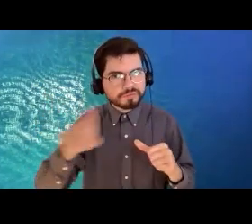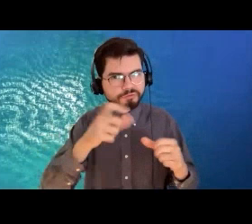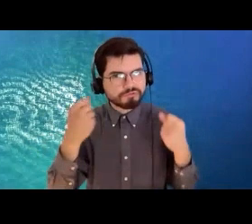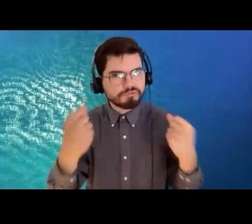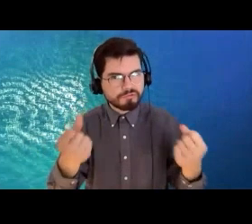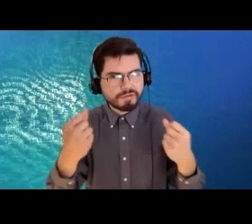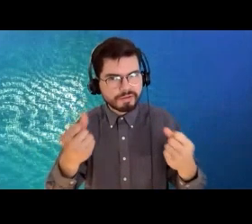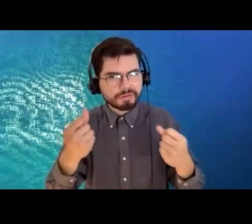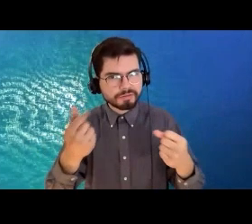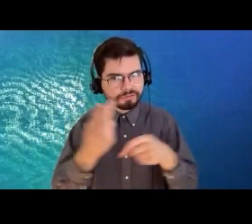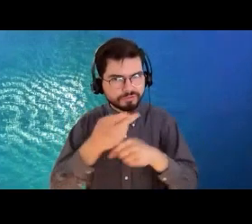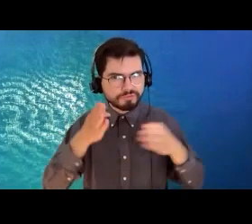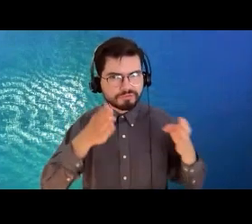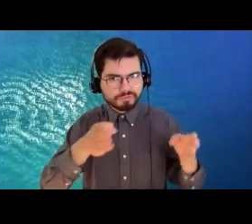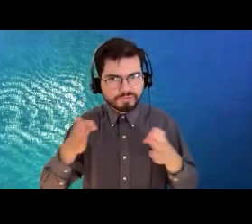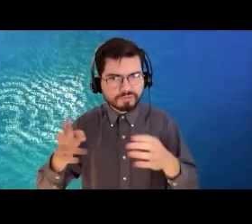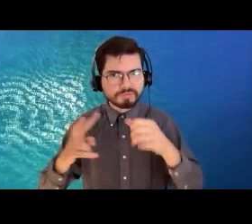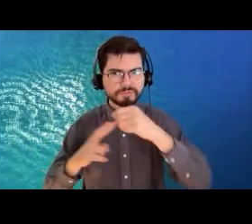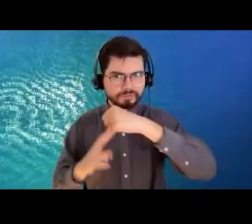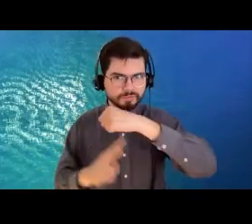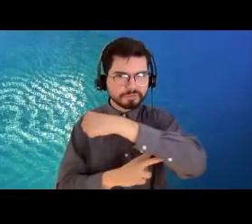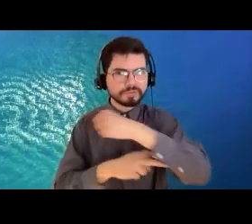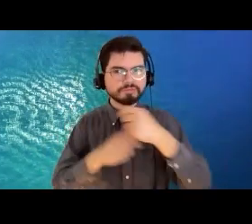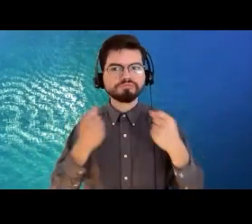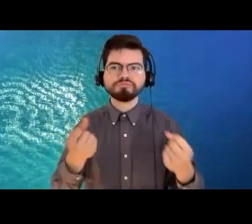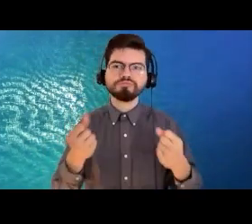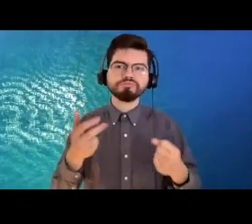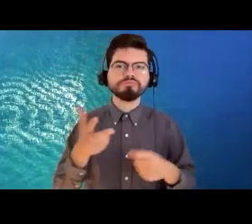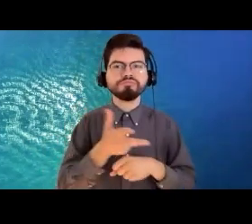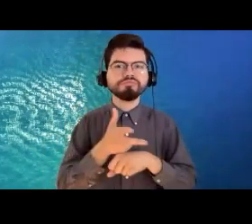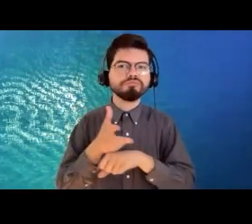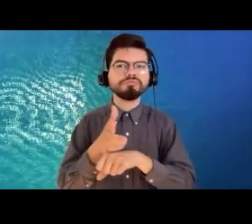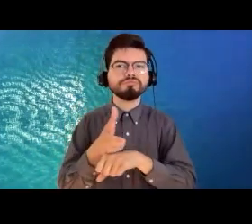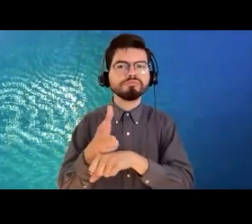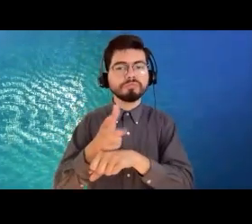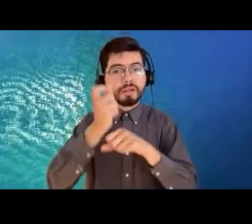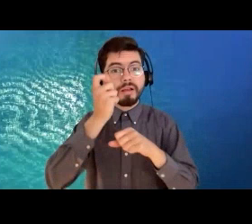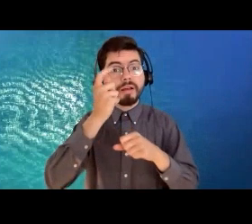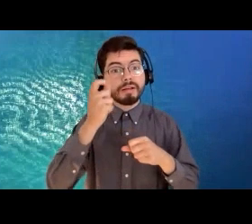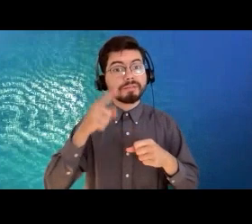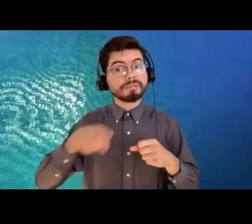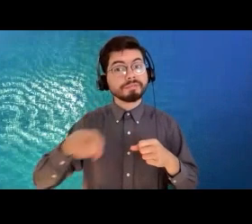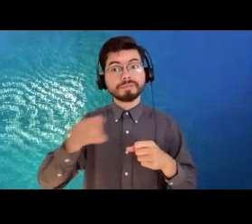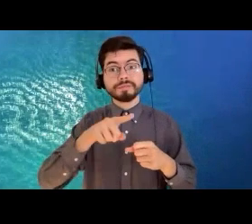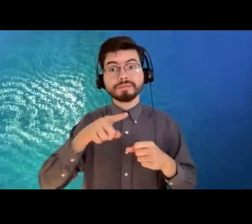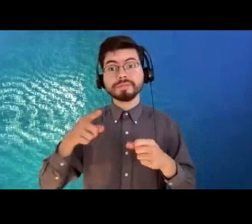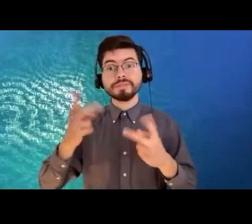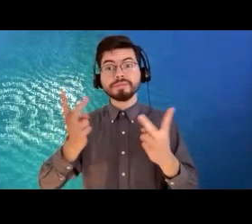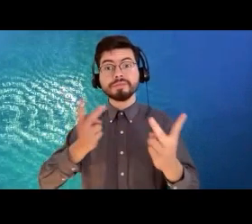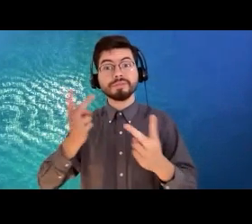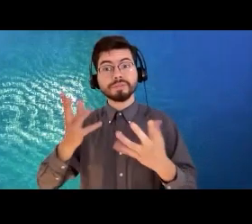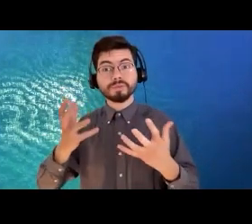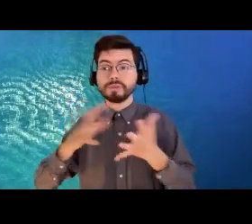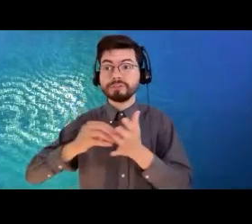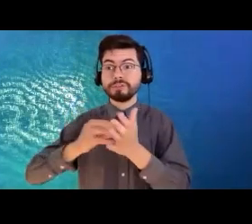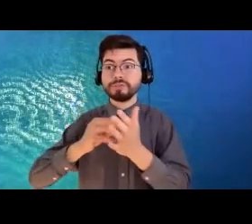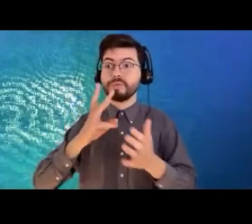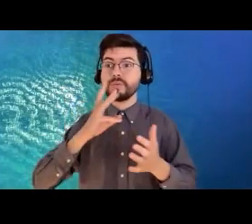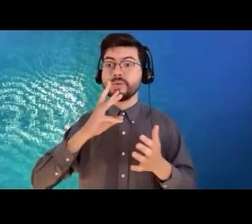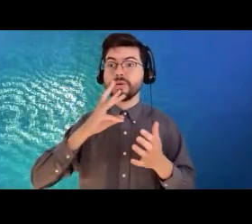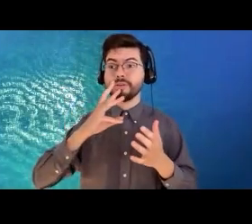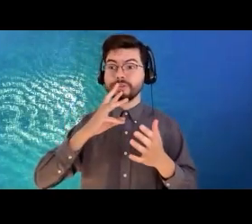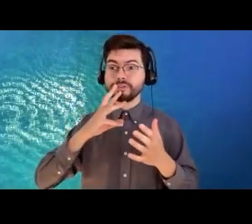bridges. And I don't know how many of your visitors are too excited to learn about our water and wastewater treatment plants. But I do want to share